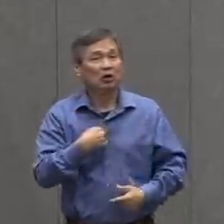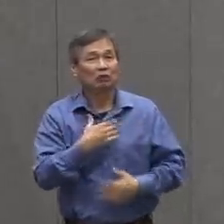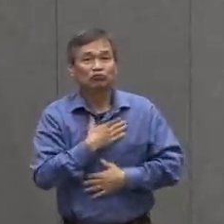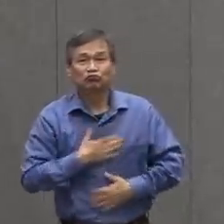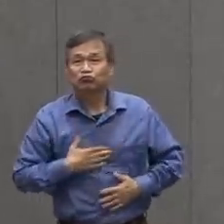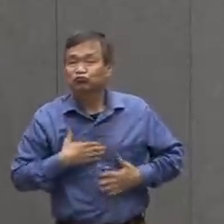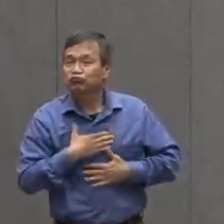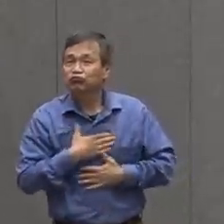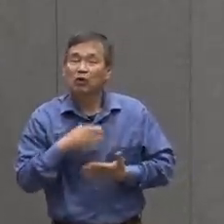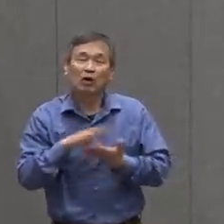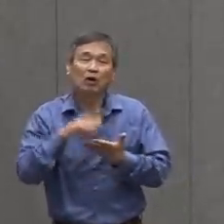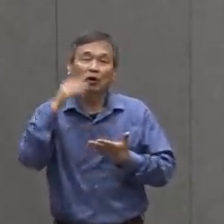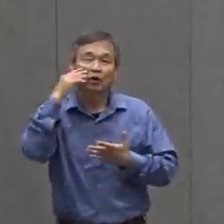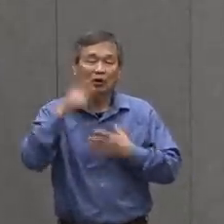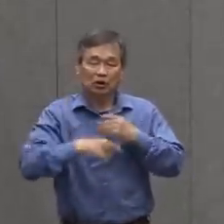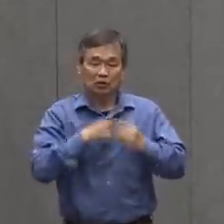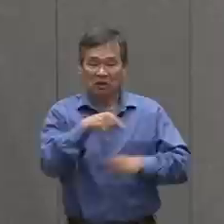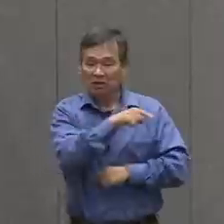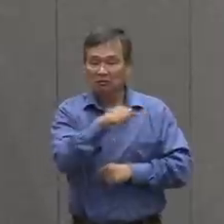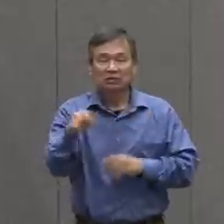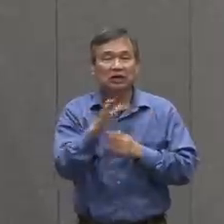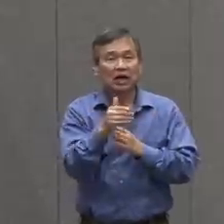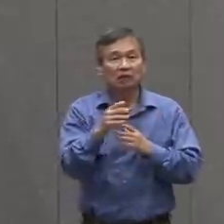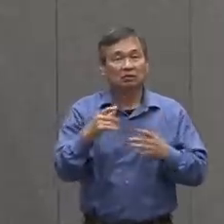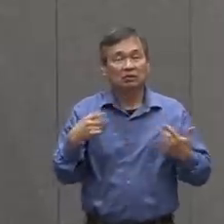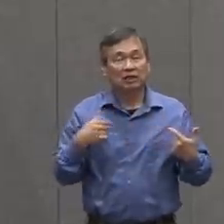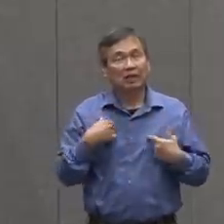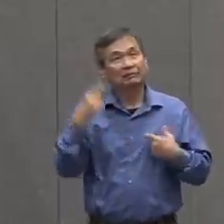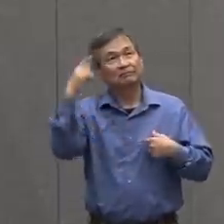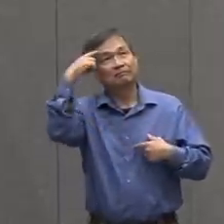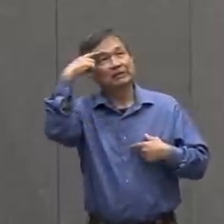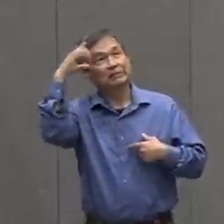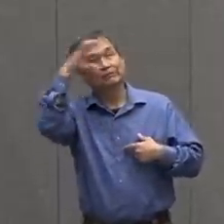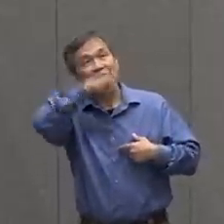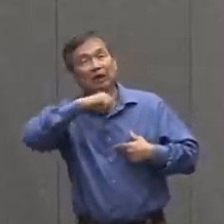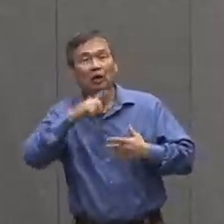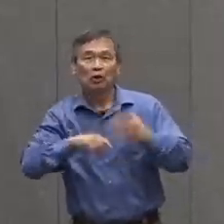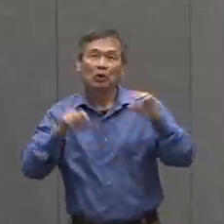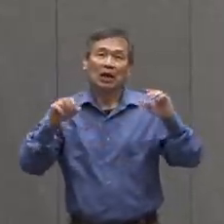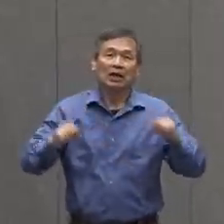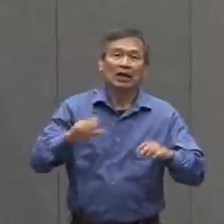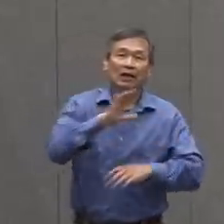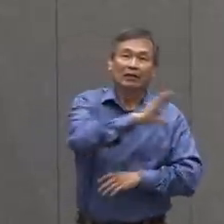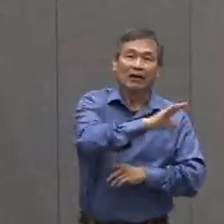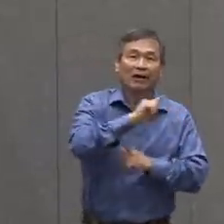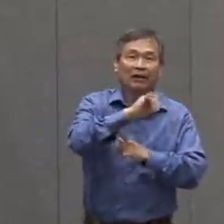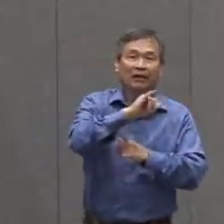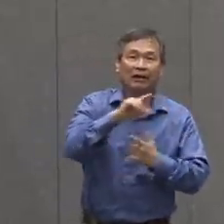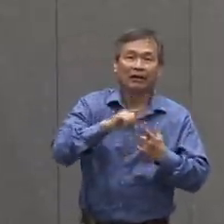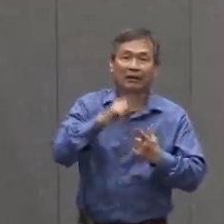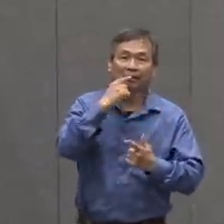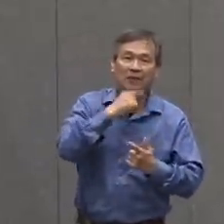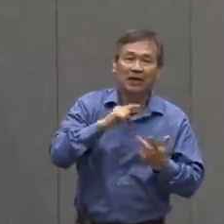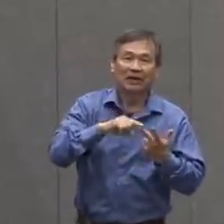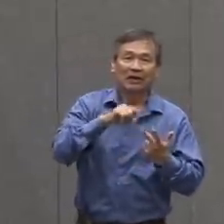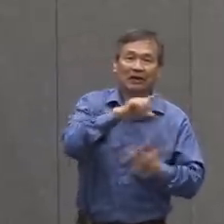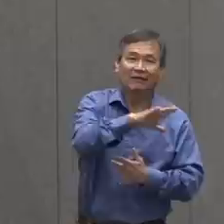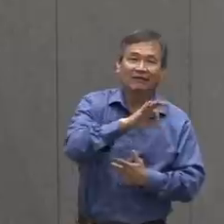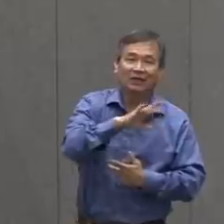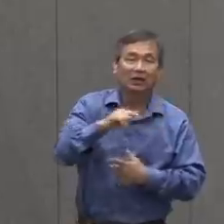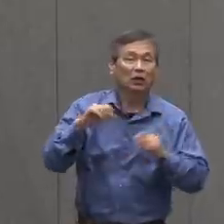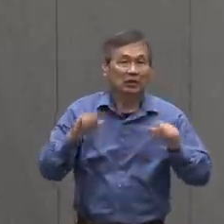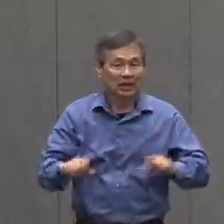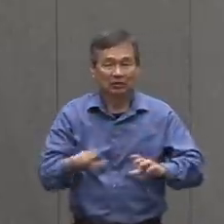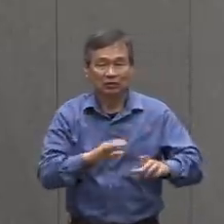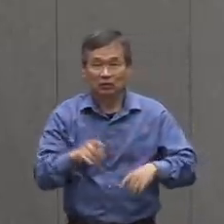me and making predictions about what they can do with their tail, their mouth, and their feet. See